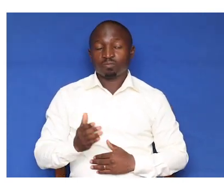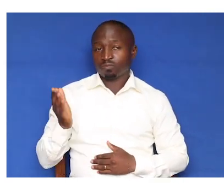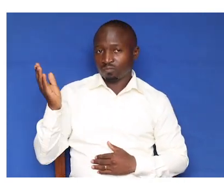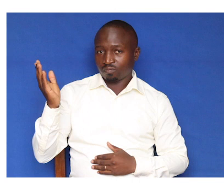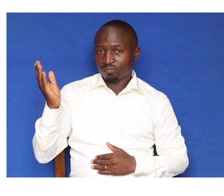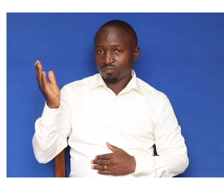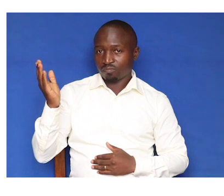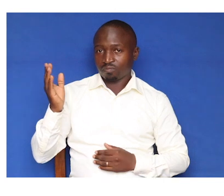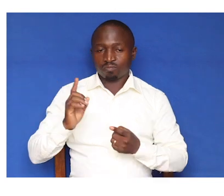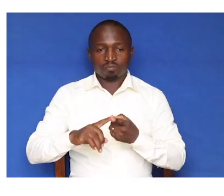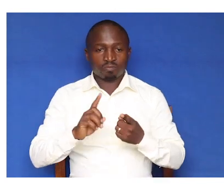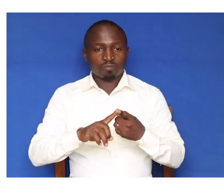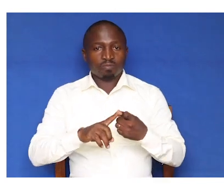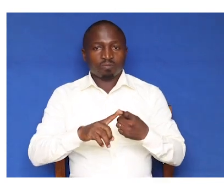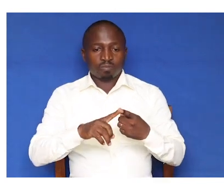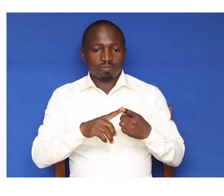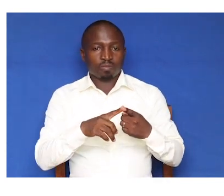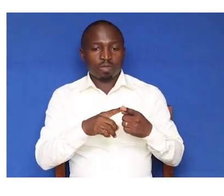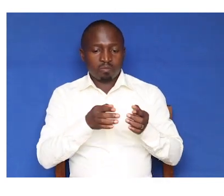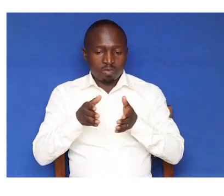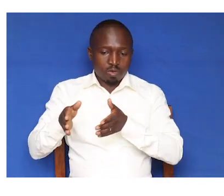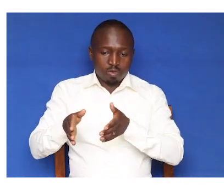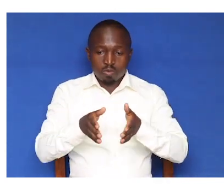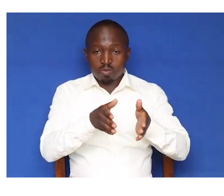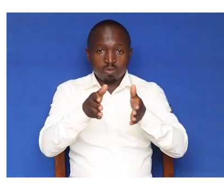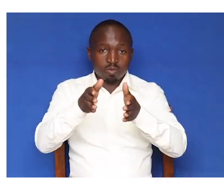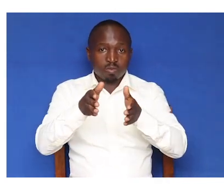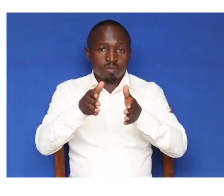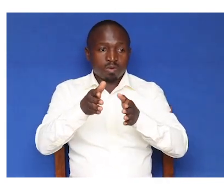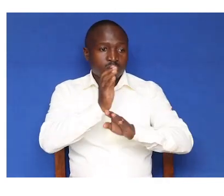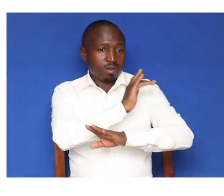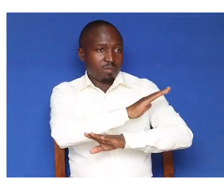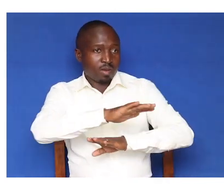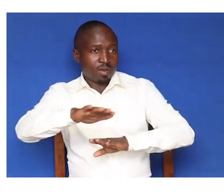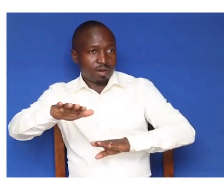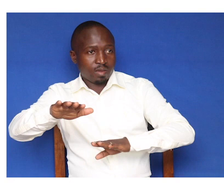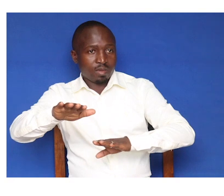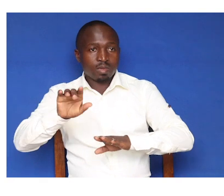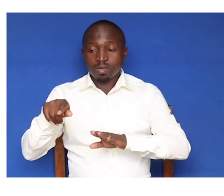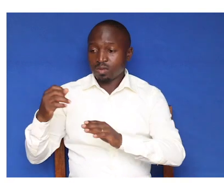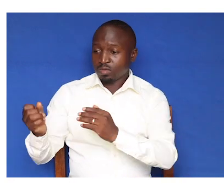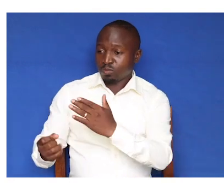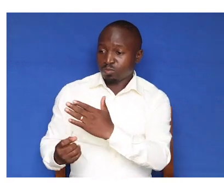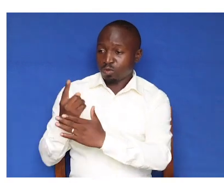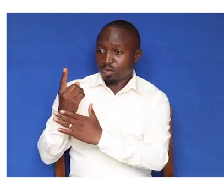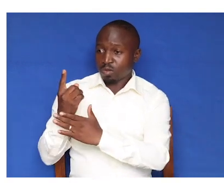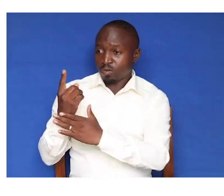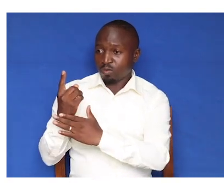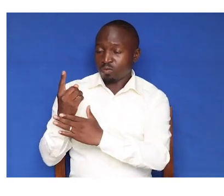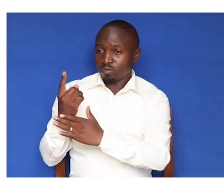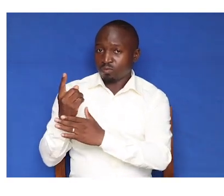reads, ocean currents are the products of an